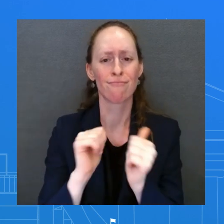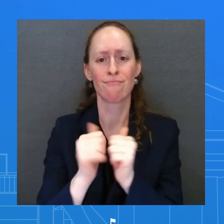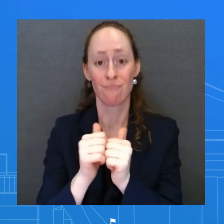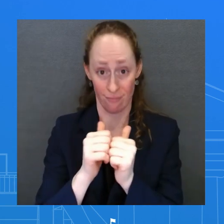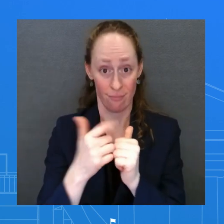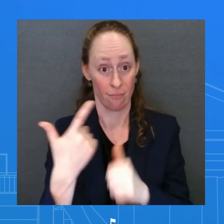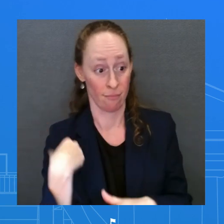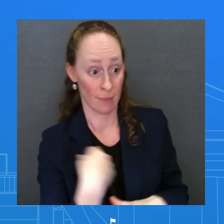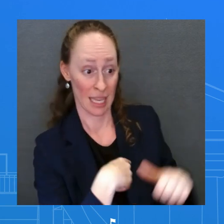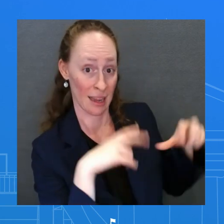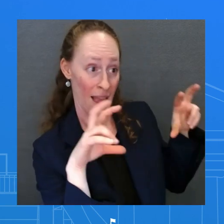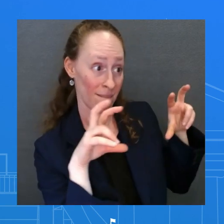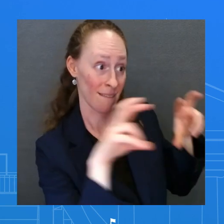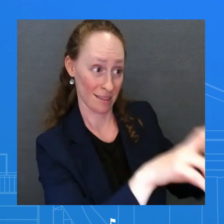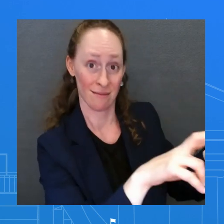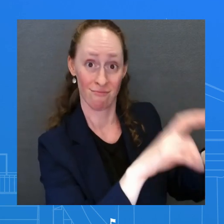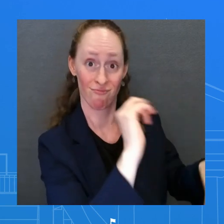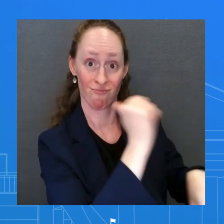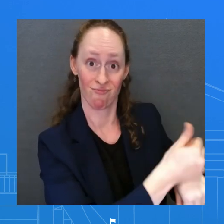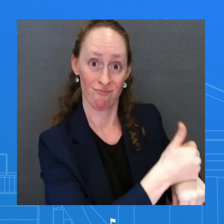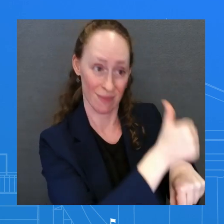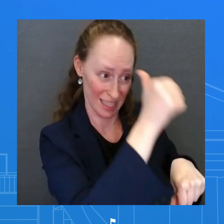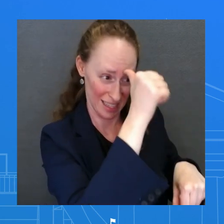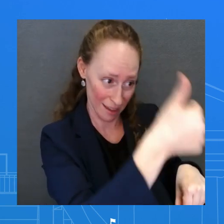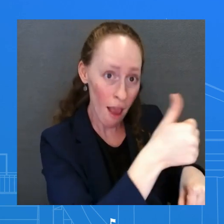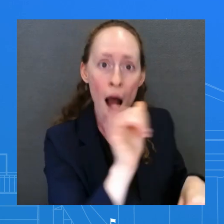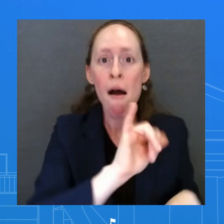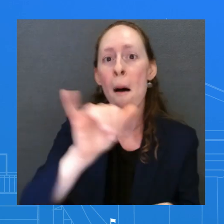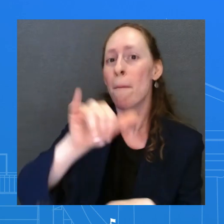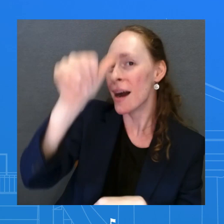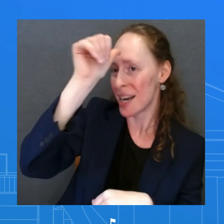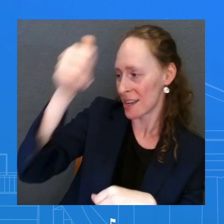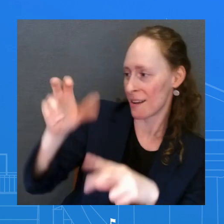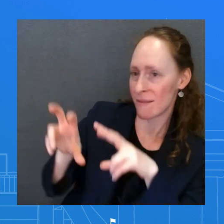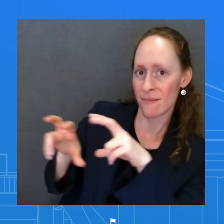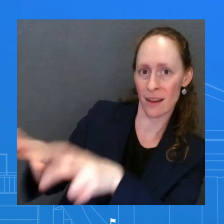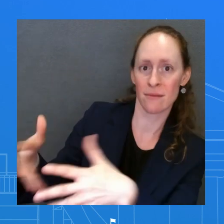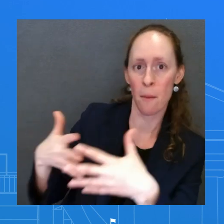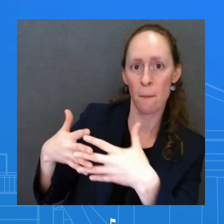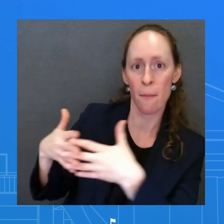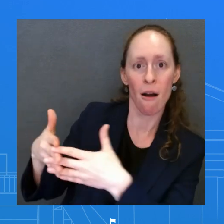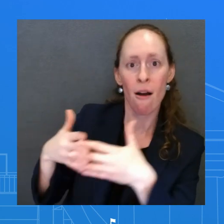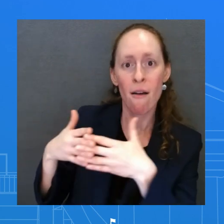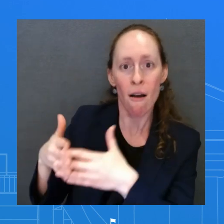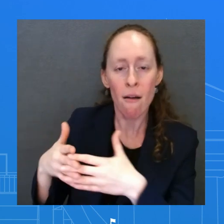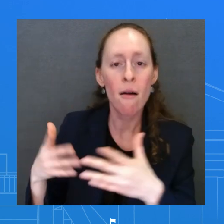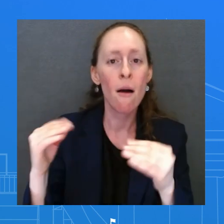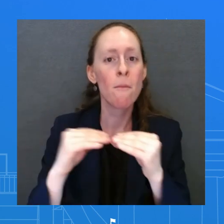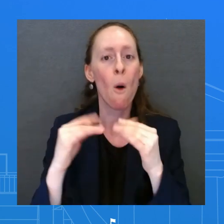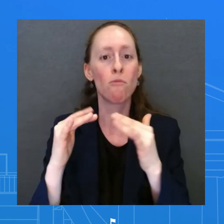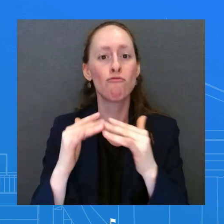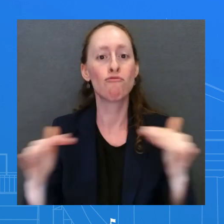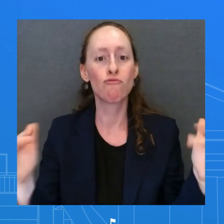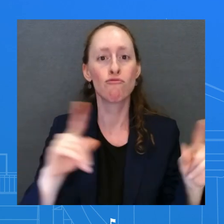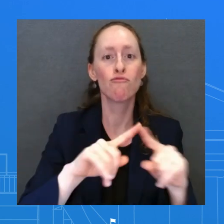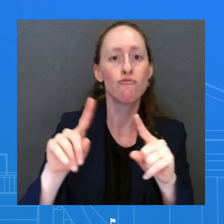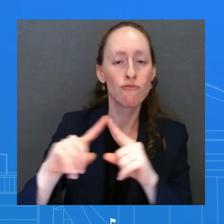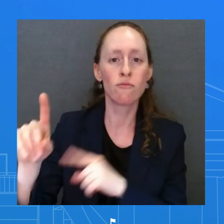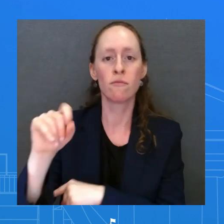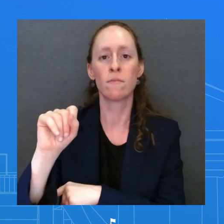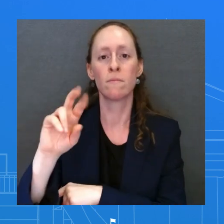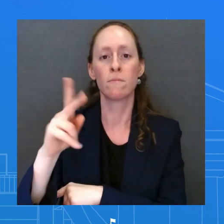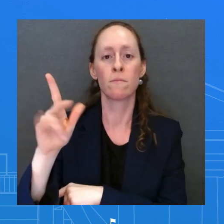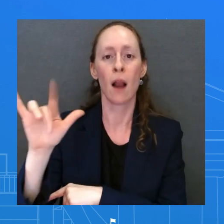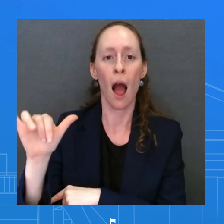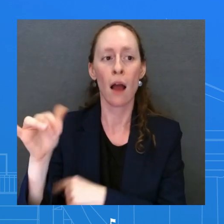chains were all topics of discussion on this historic official visit. And so I'll leave it there. But again, they are both